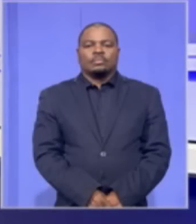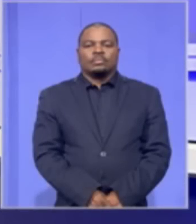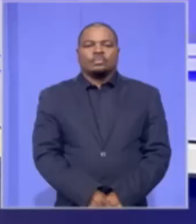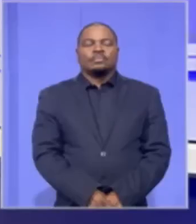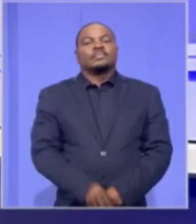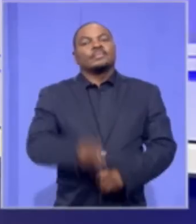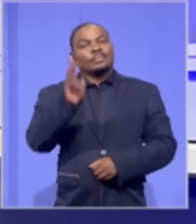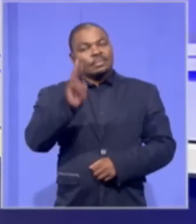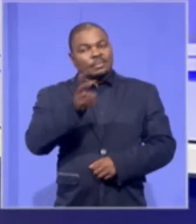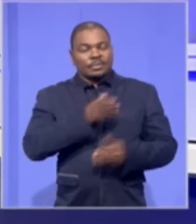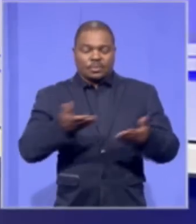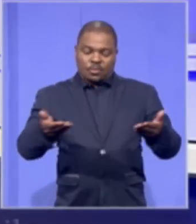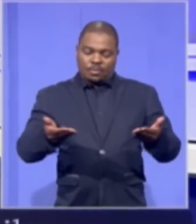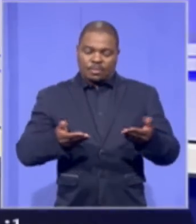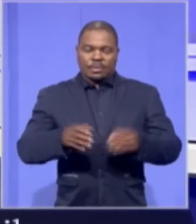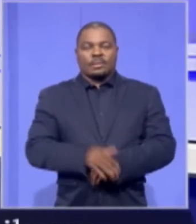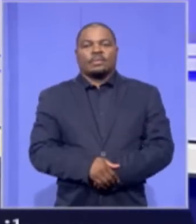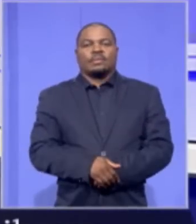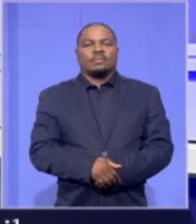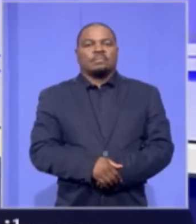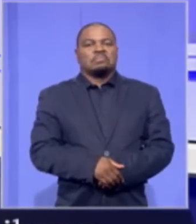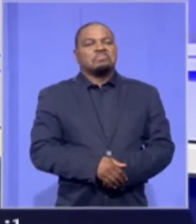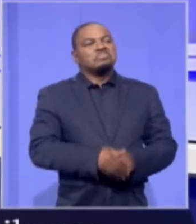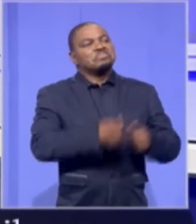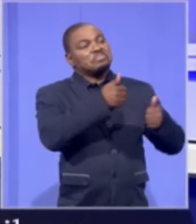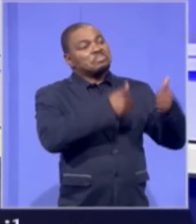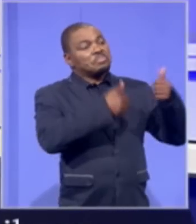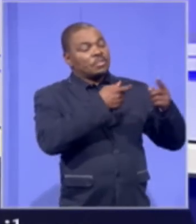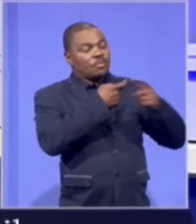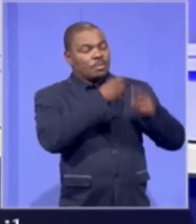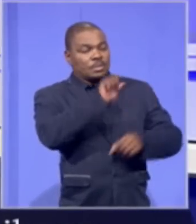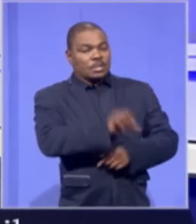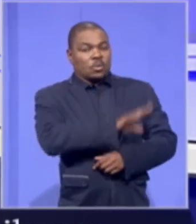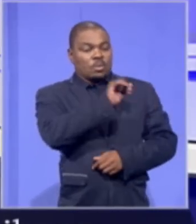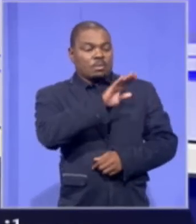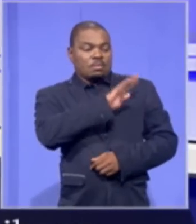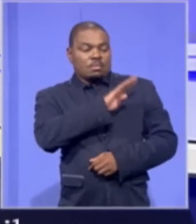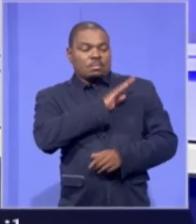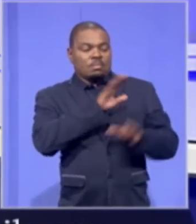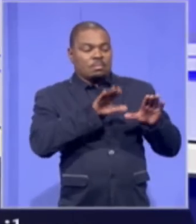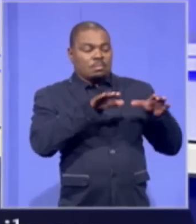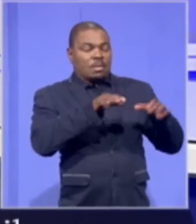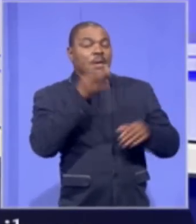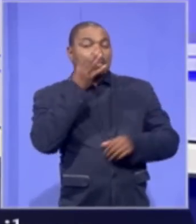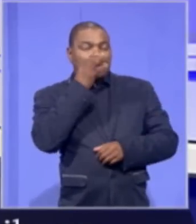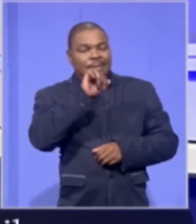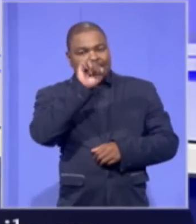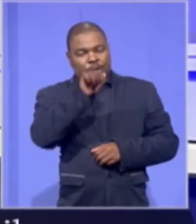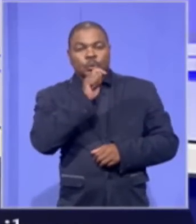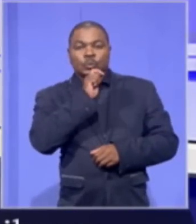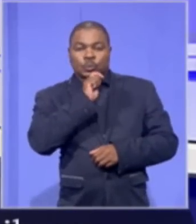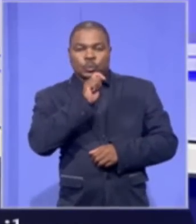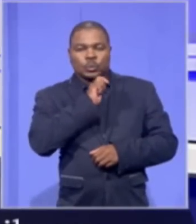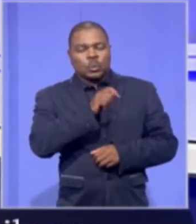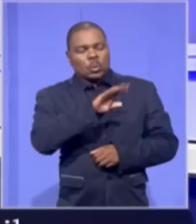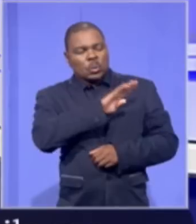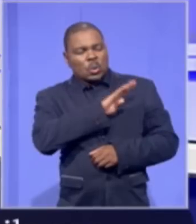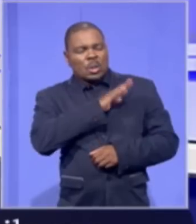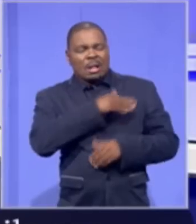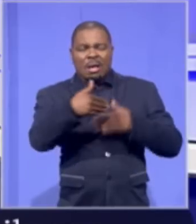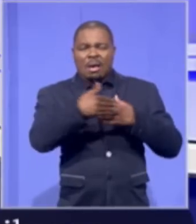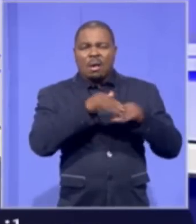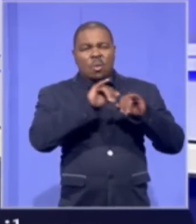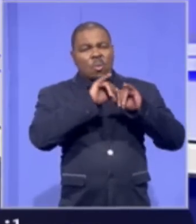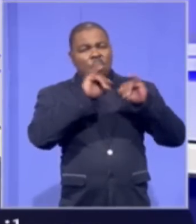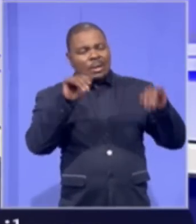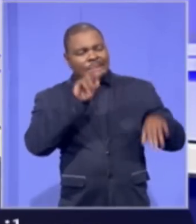Re sa la amogela bahlankedi phetiši ba sešole sa Afrika Borwa ba tišeditše gore mašole ao a gobetšego kudu ao a bego